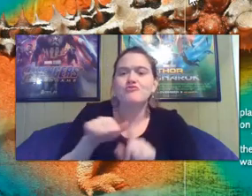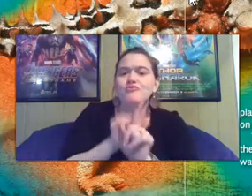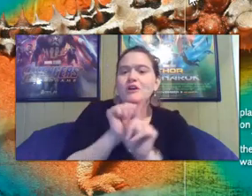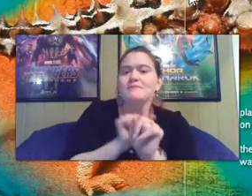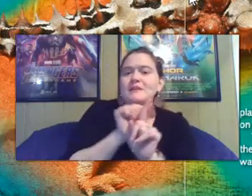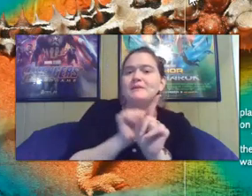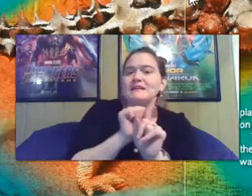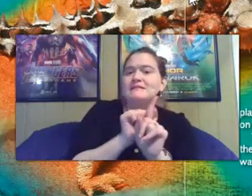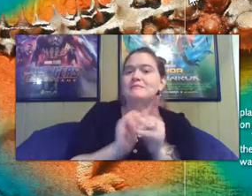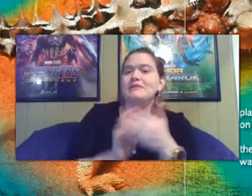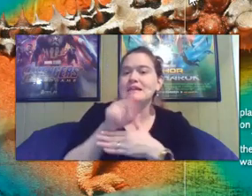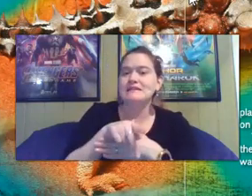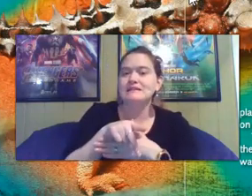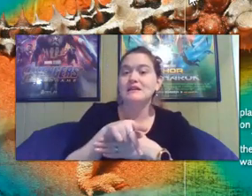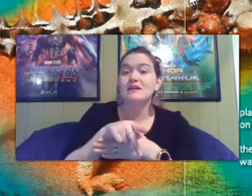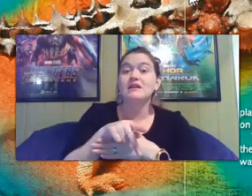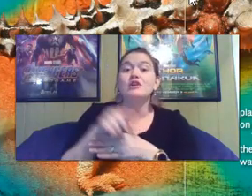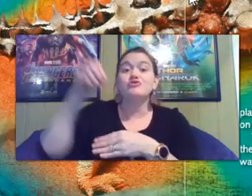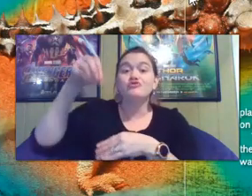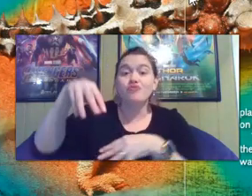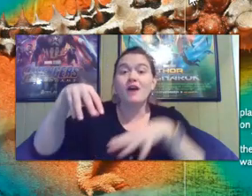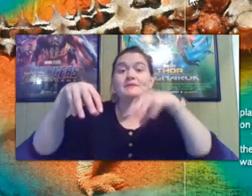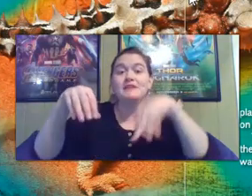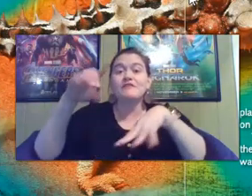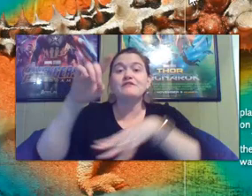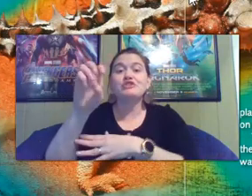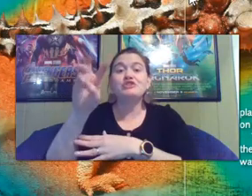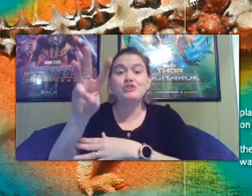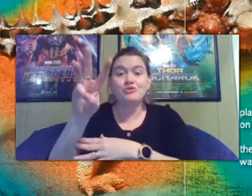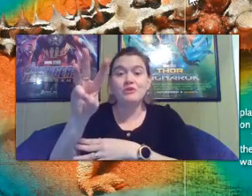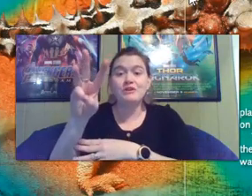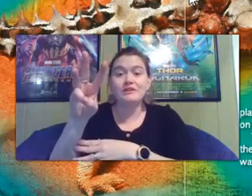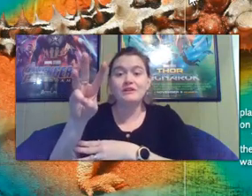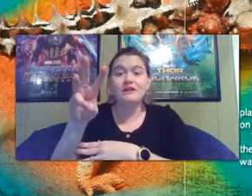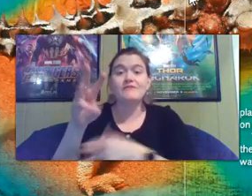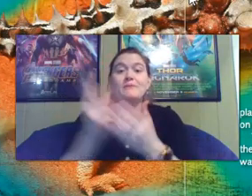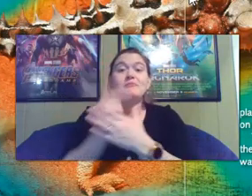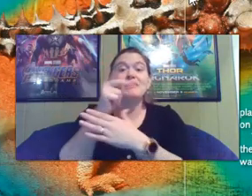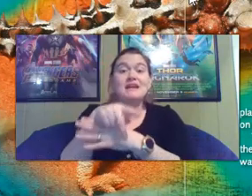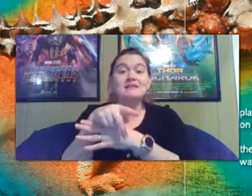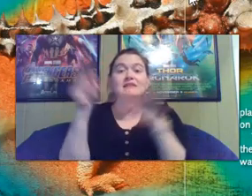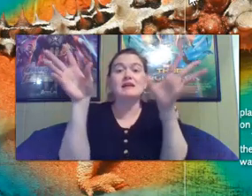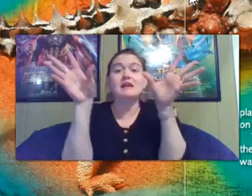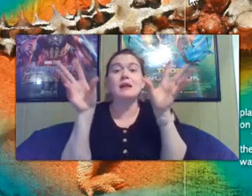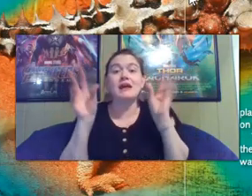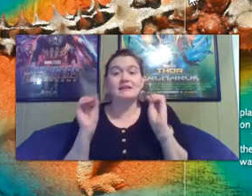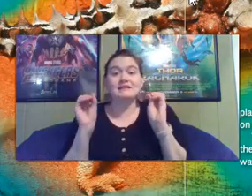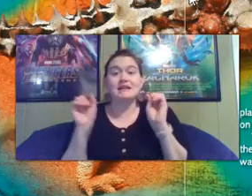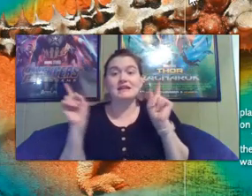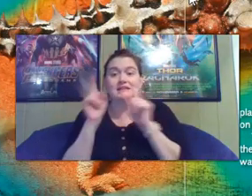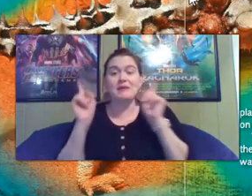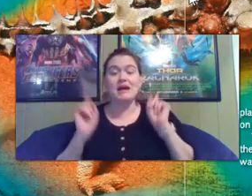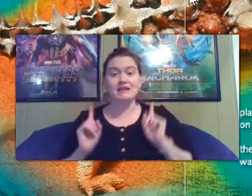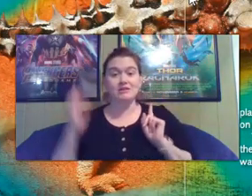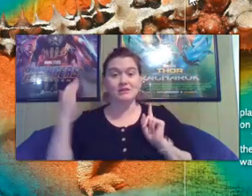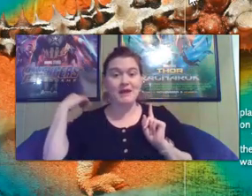lizard rubs up against some plants. Drops of dew from the plants collect